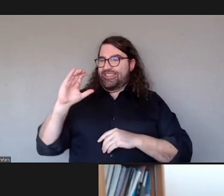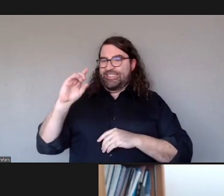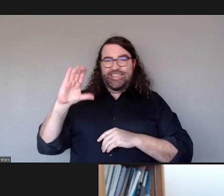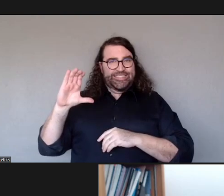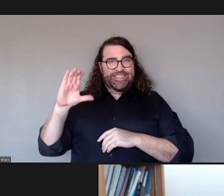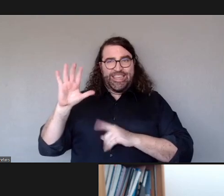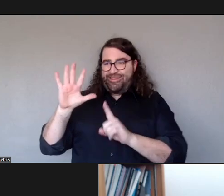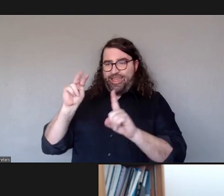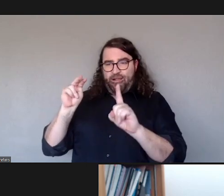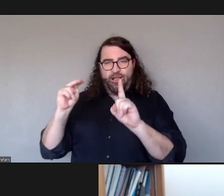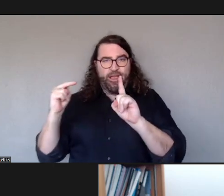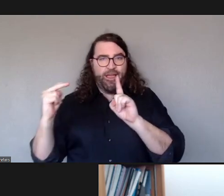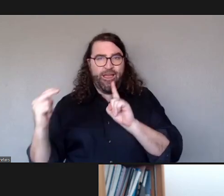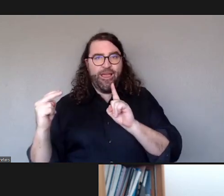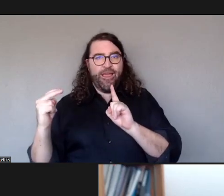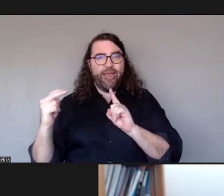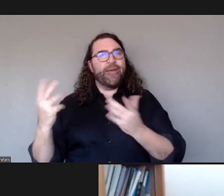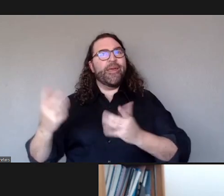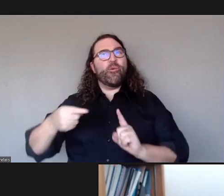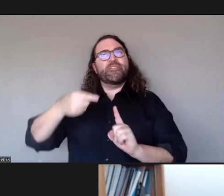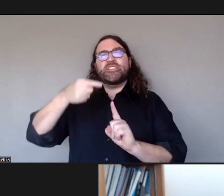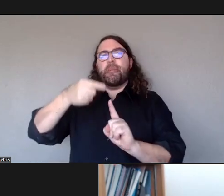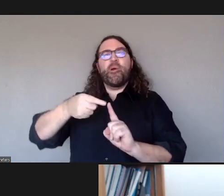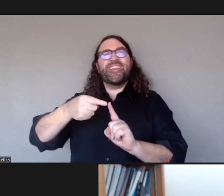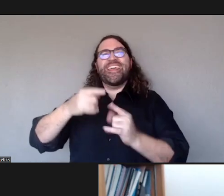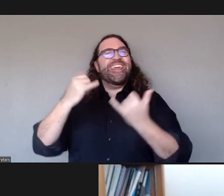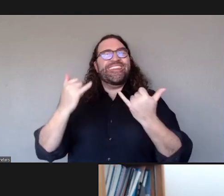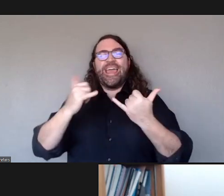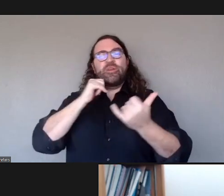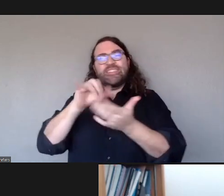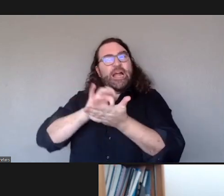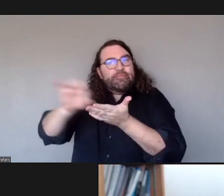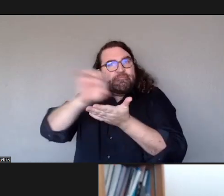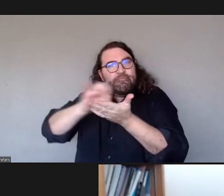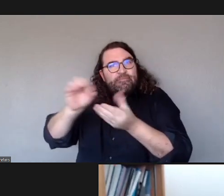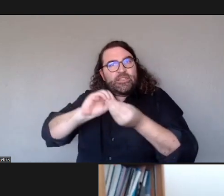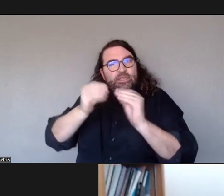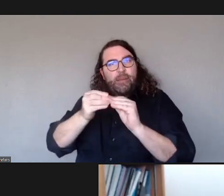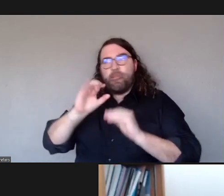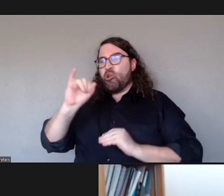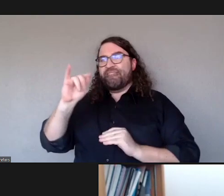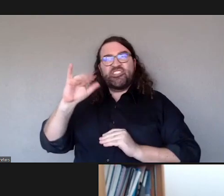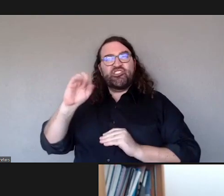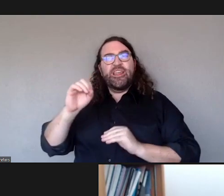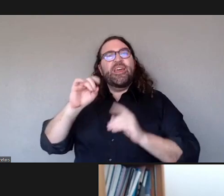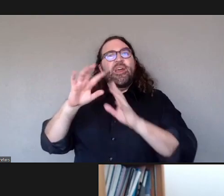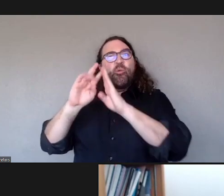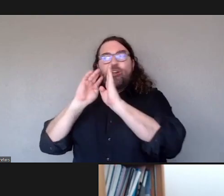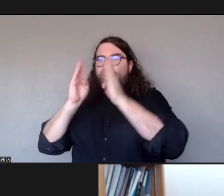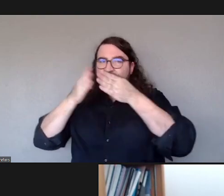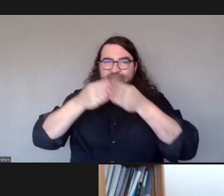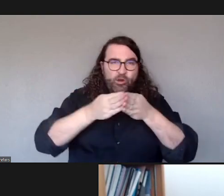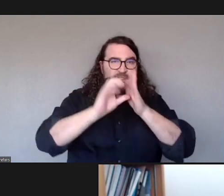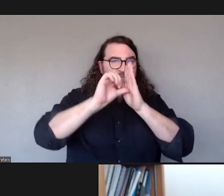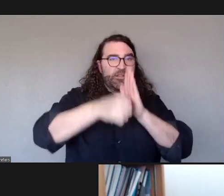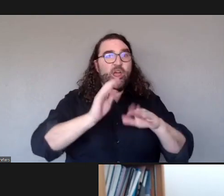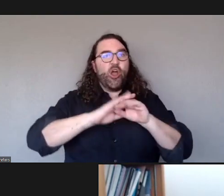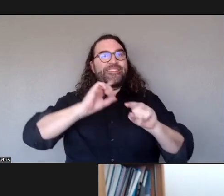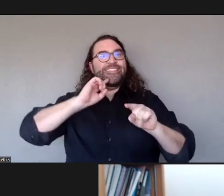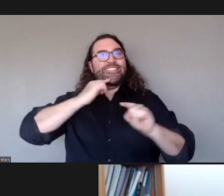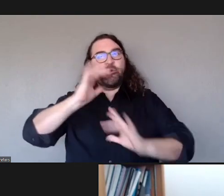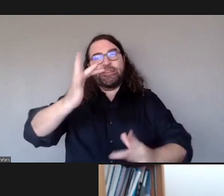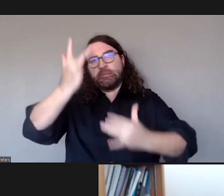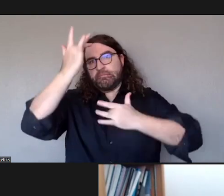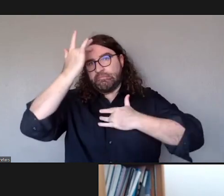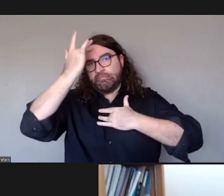point of that was, hey, this isn't about infections, it's about serious disease, it's about hospitalizations, it's about deaths. That's what we need to